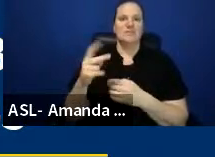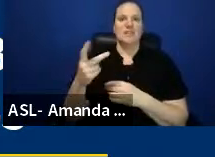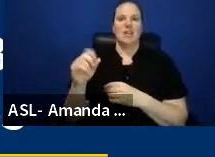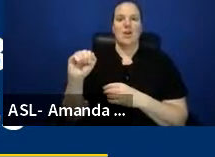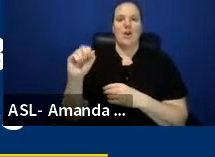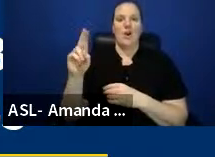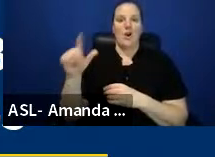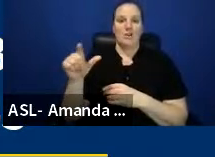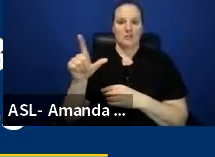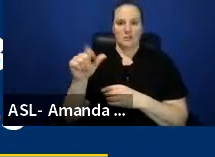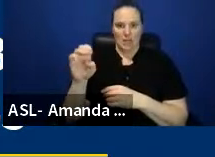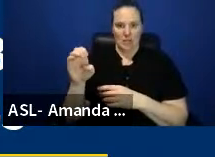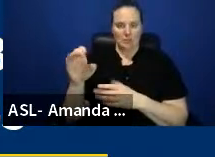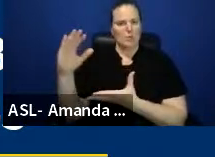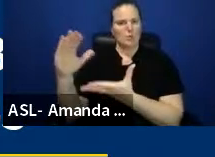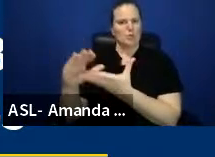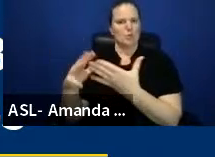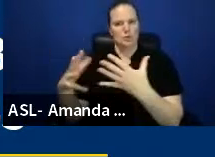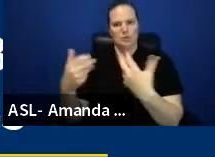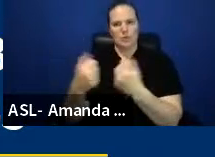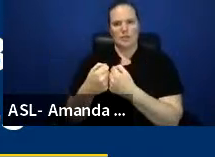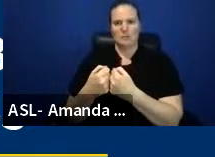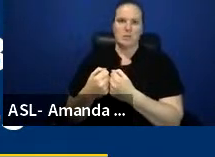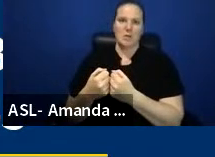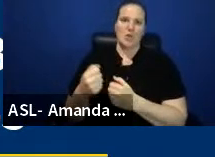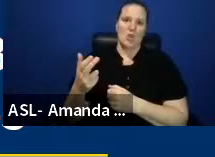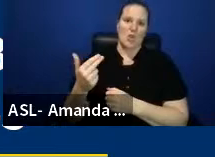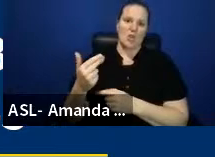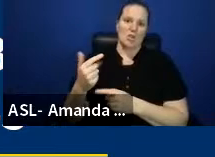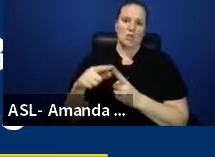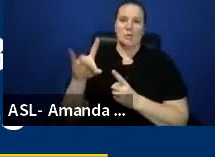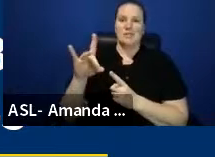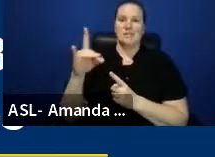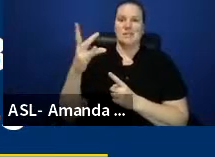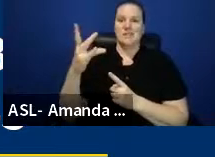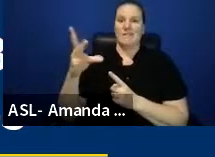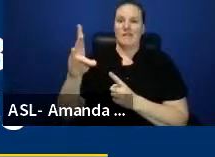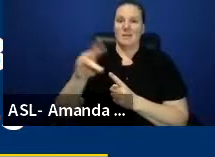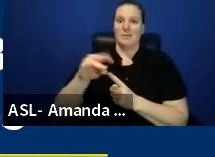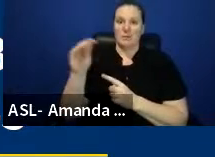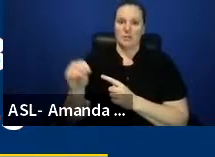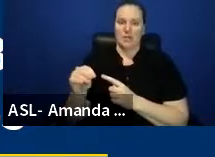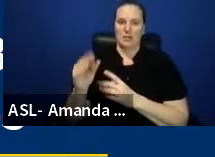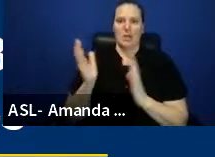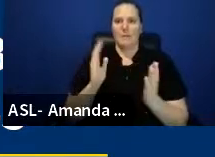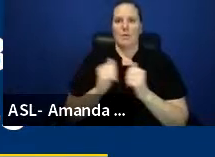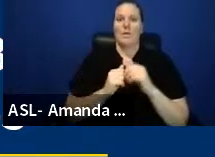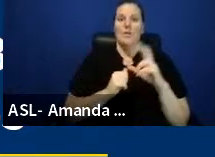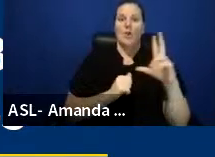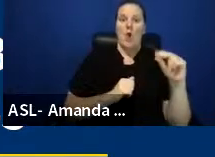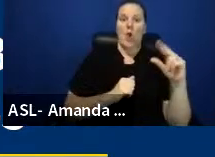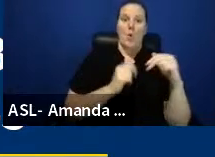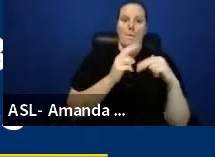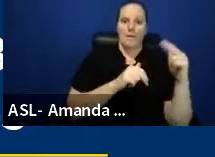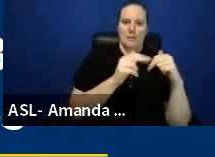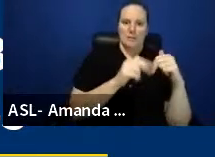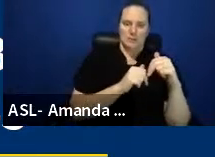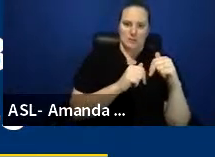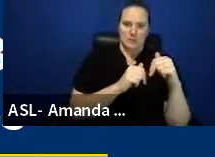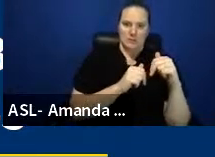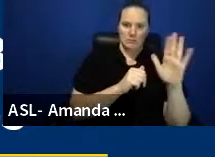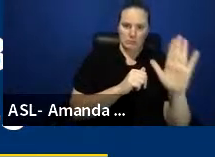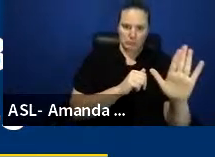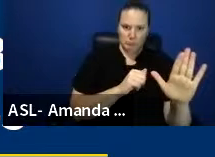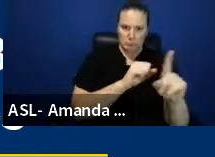of those options will reduce crashes by about 13 to 17% compared to the no build condition. And the main reasons